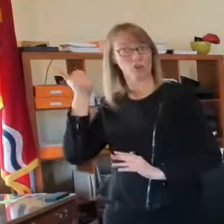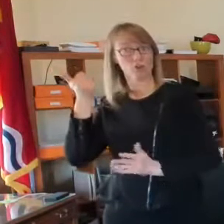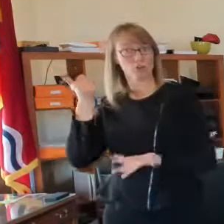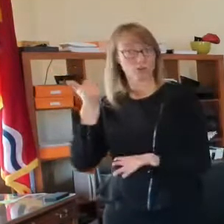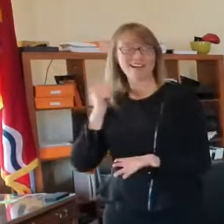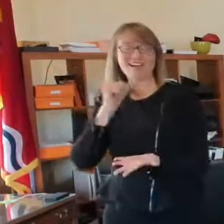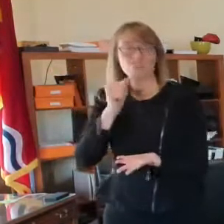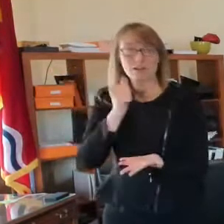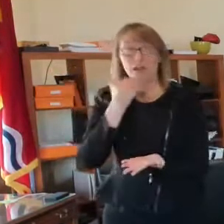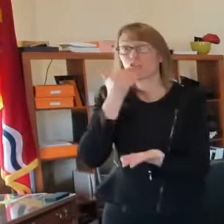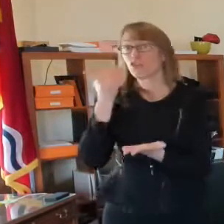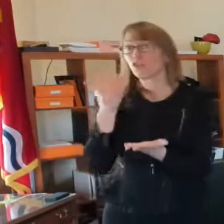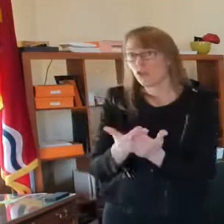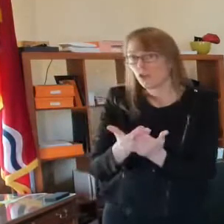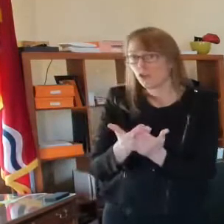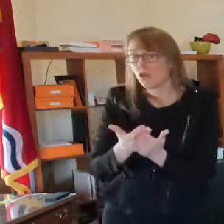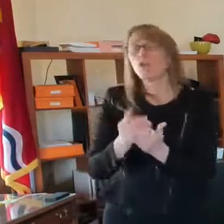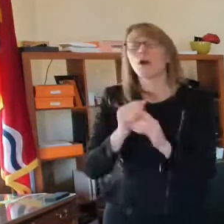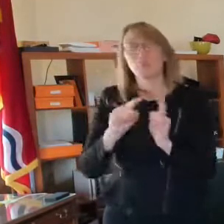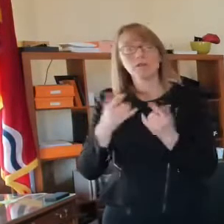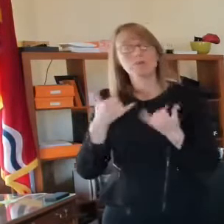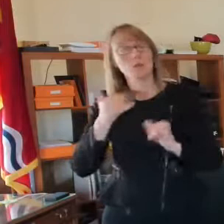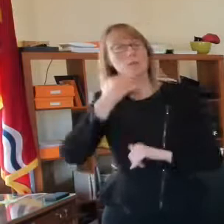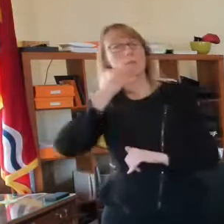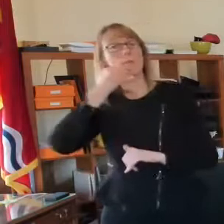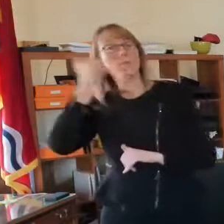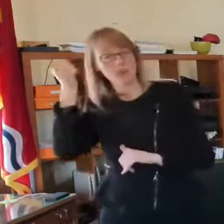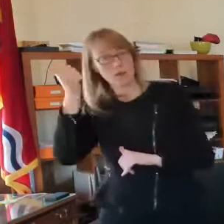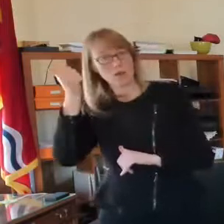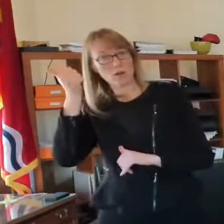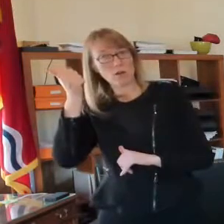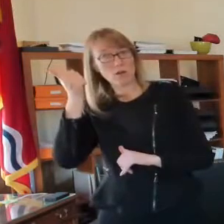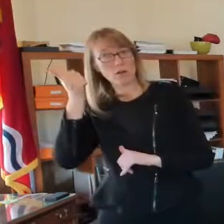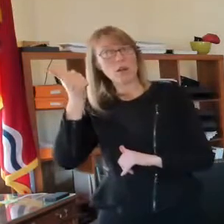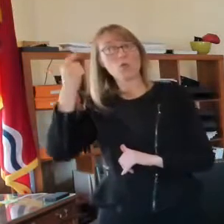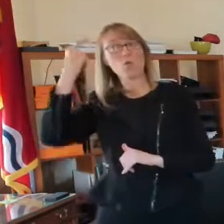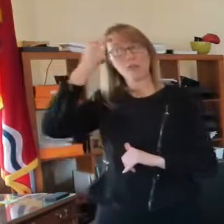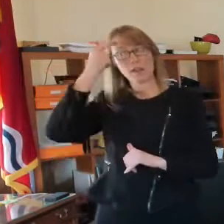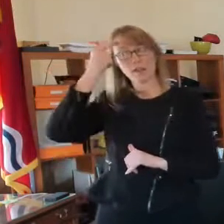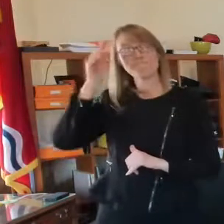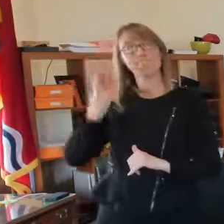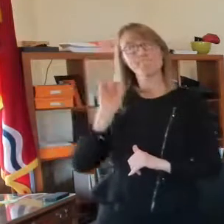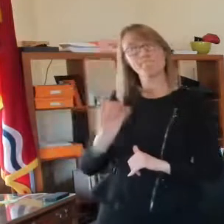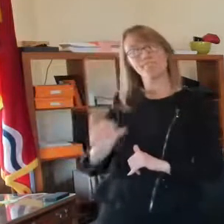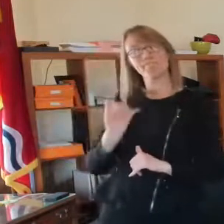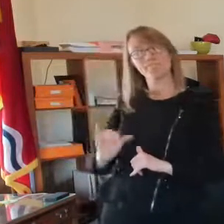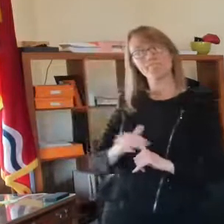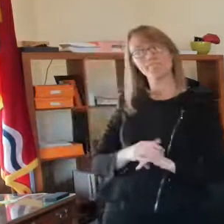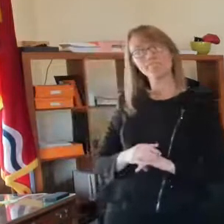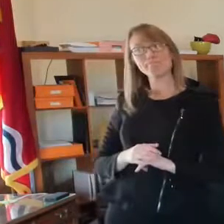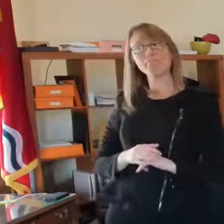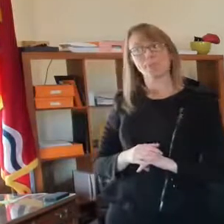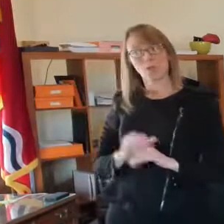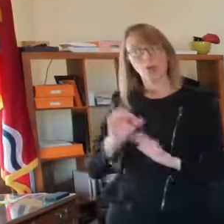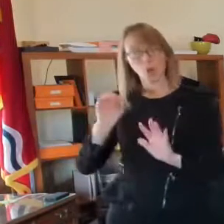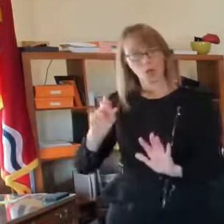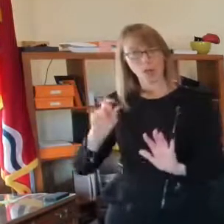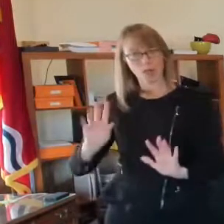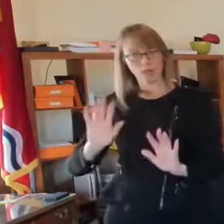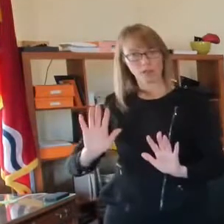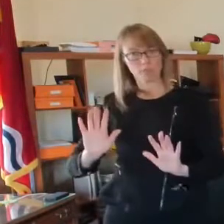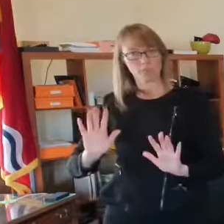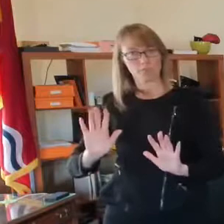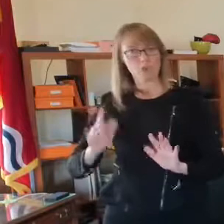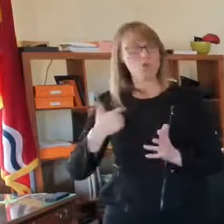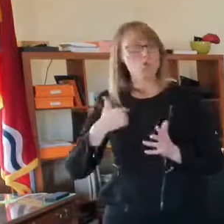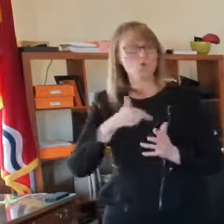and of the state, then I think that we're trying not to layer on new rules and new rules. We're trying